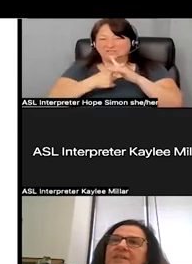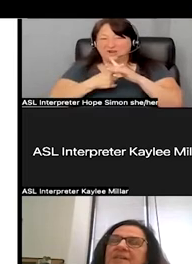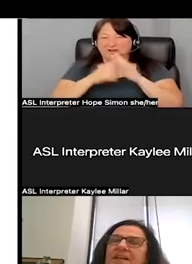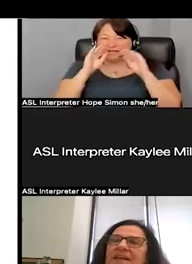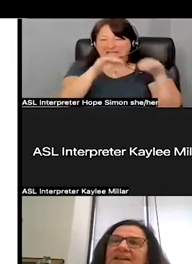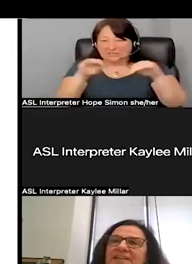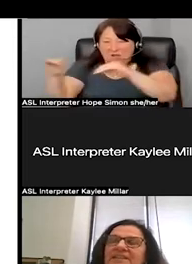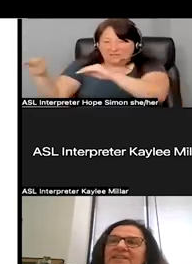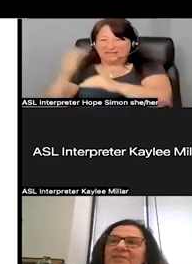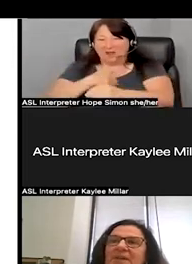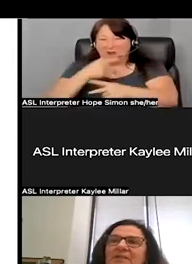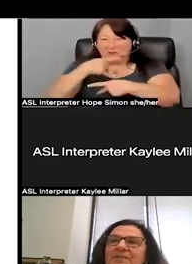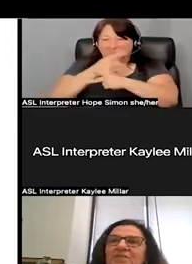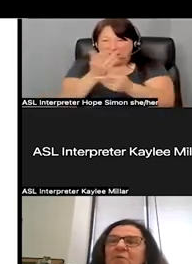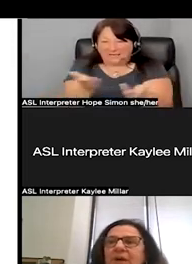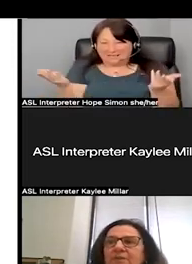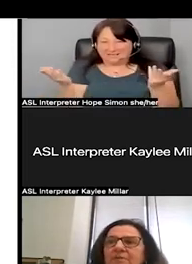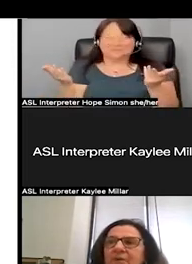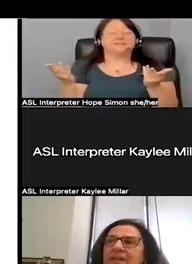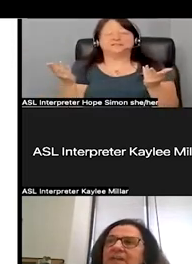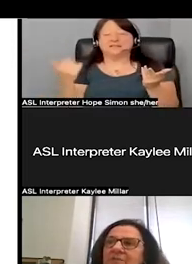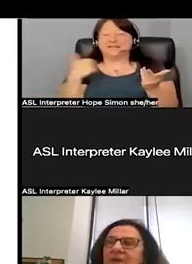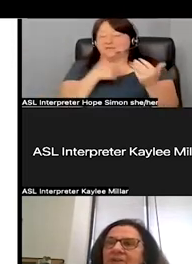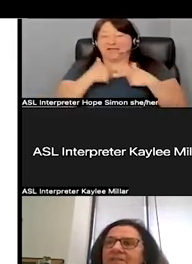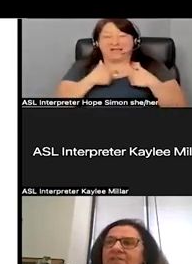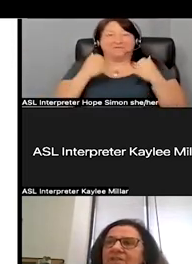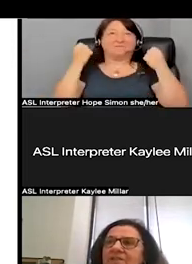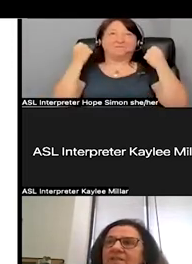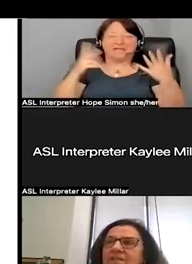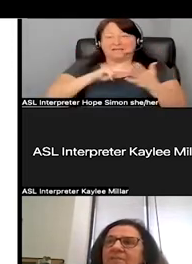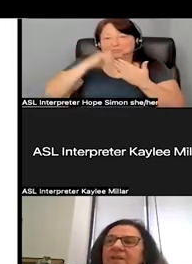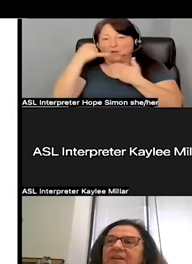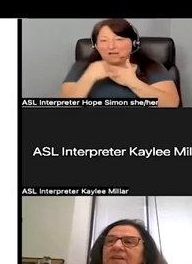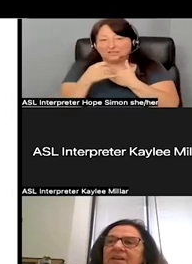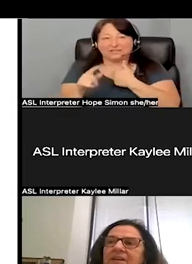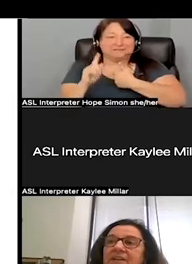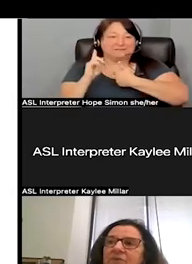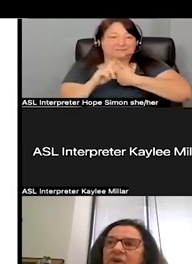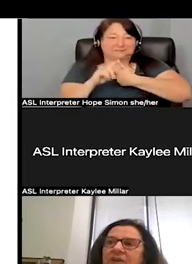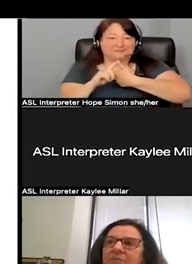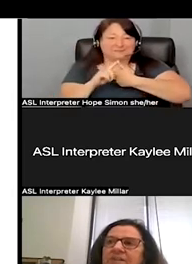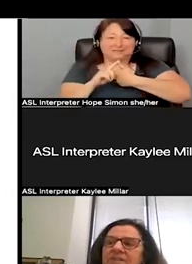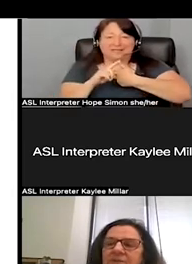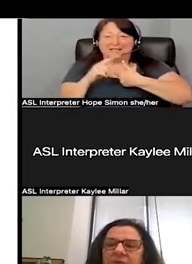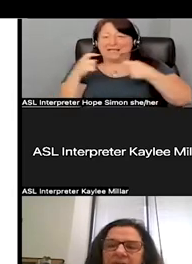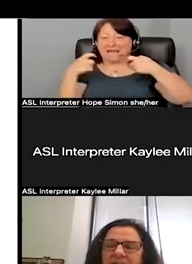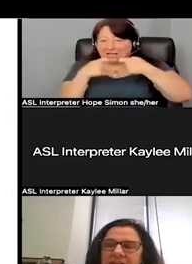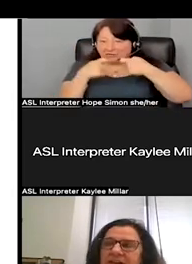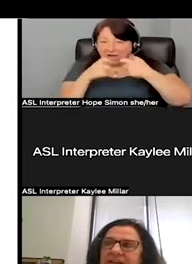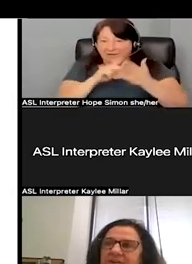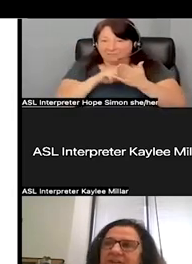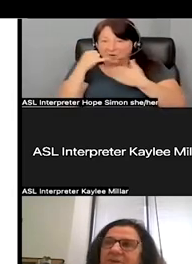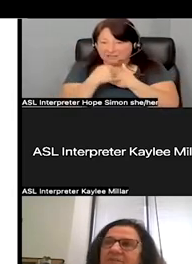products, and we have such a wide variety of products, such as the electronic ones. So